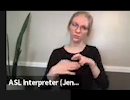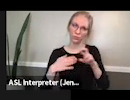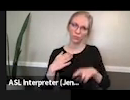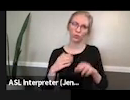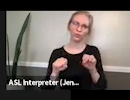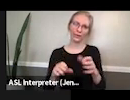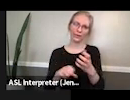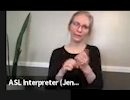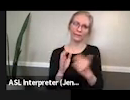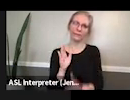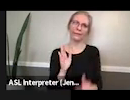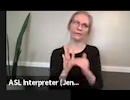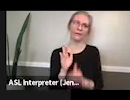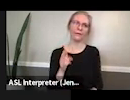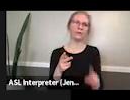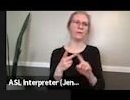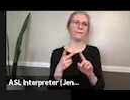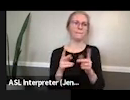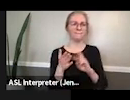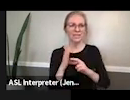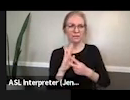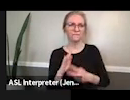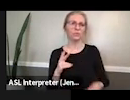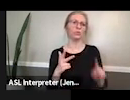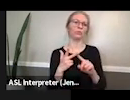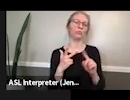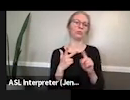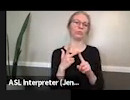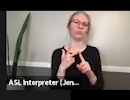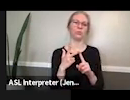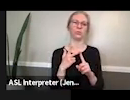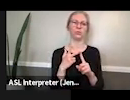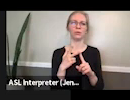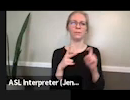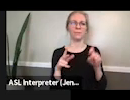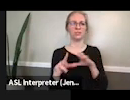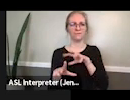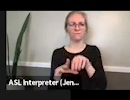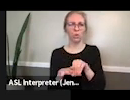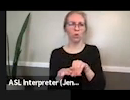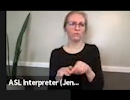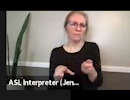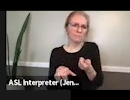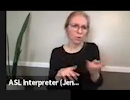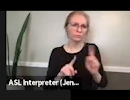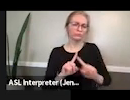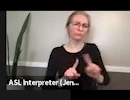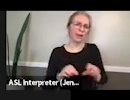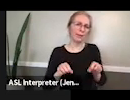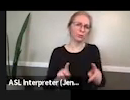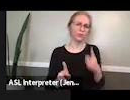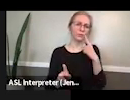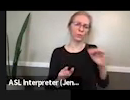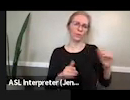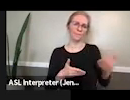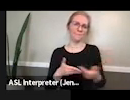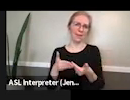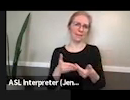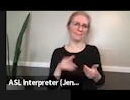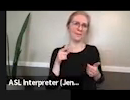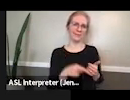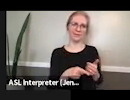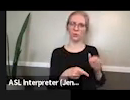has to be meaningful. It has to involve multiple opportunities for that baby,